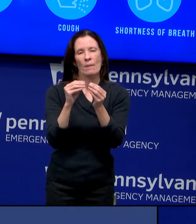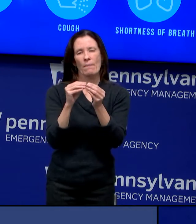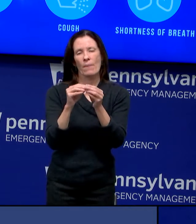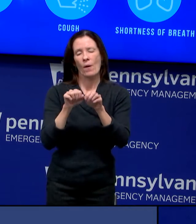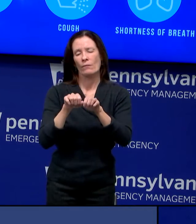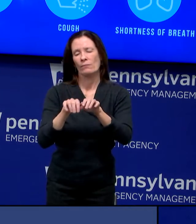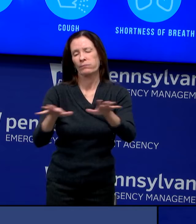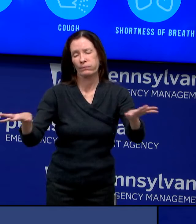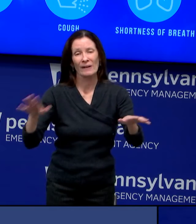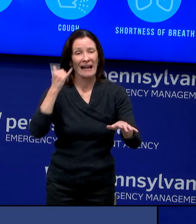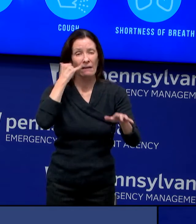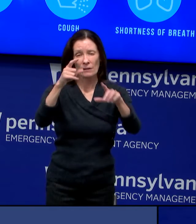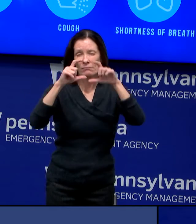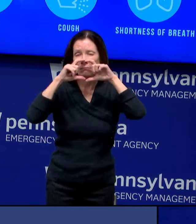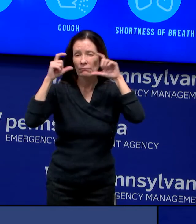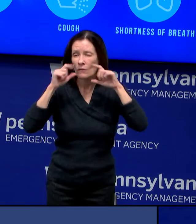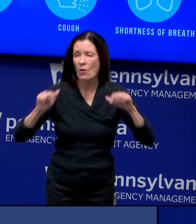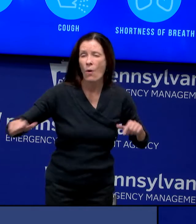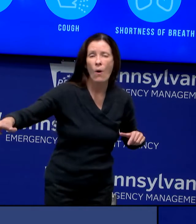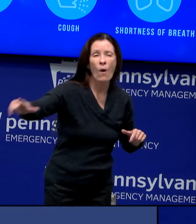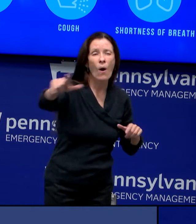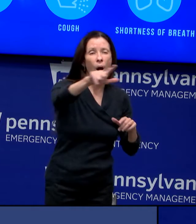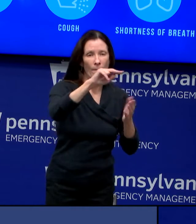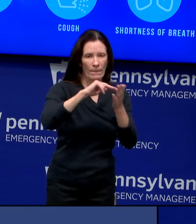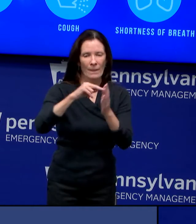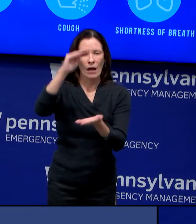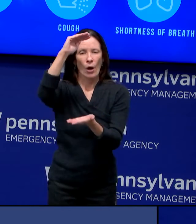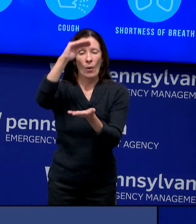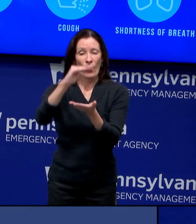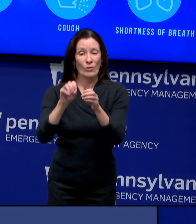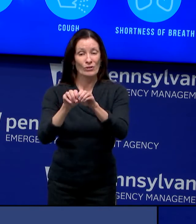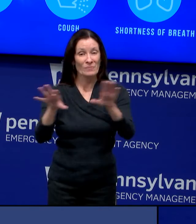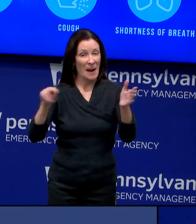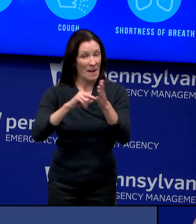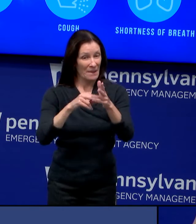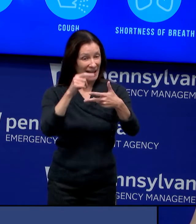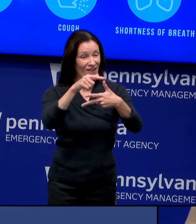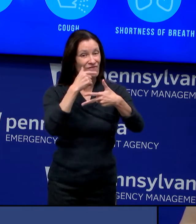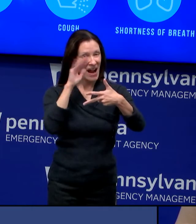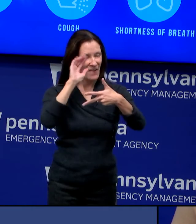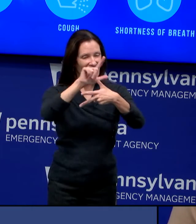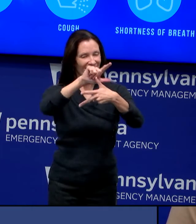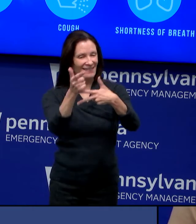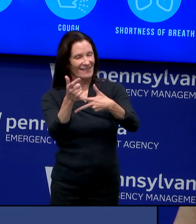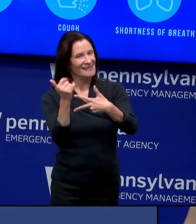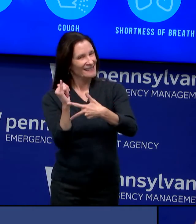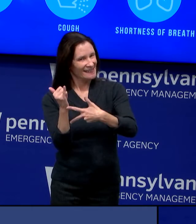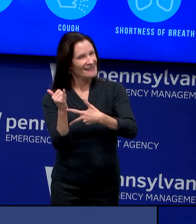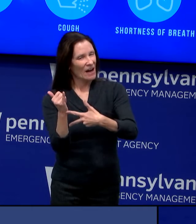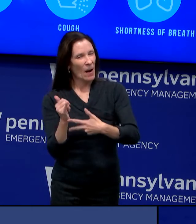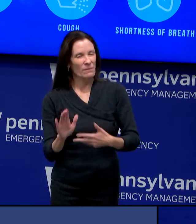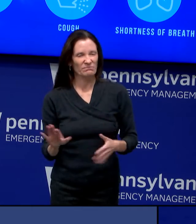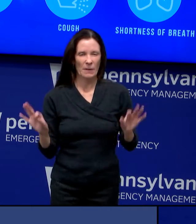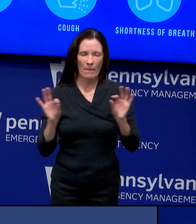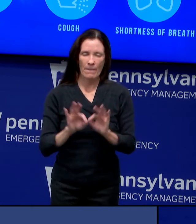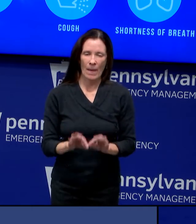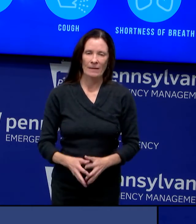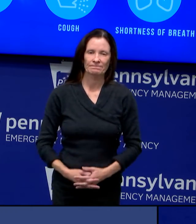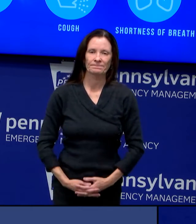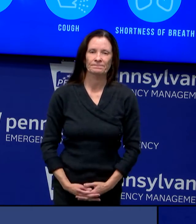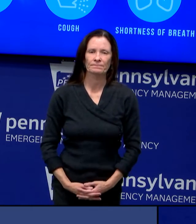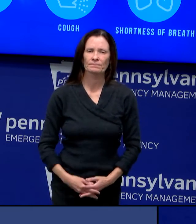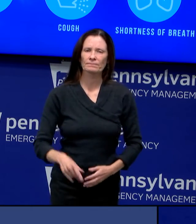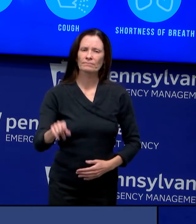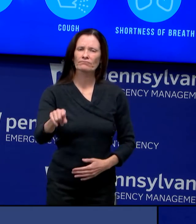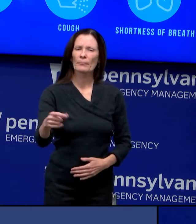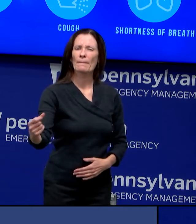Post-Gazette, how will contact tracing be done and how will it be funded? So we have a plan that we're finalizing about